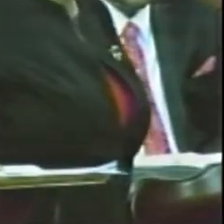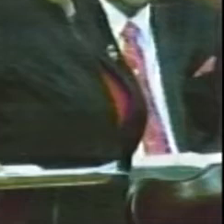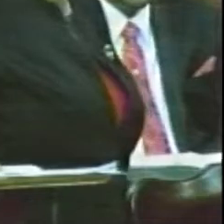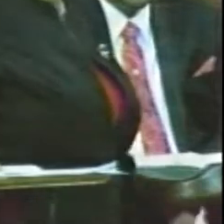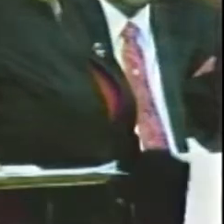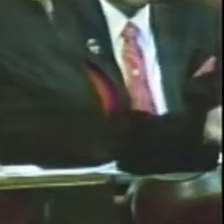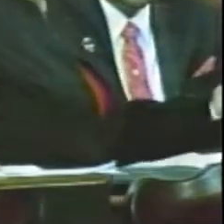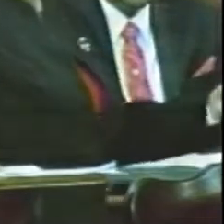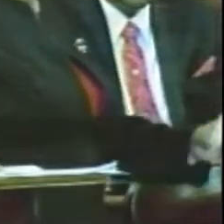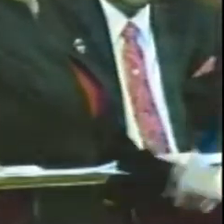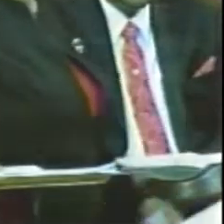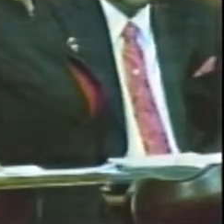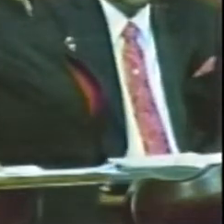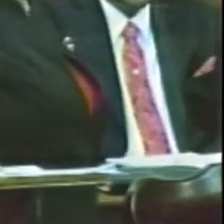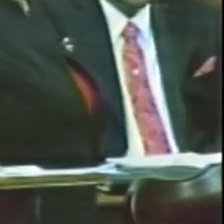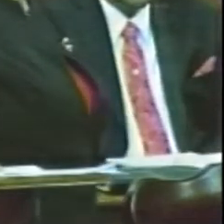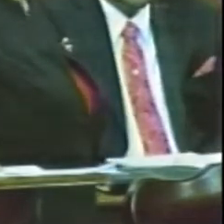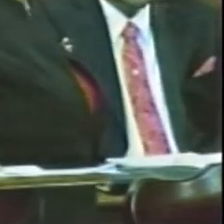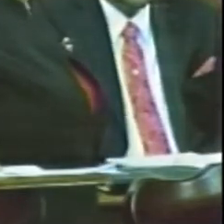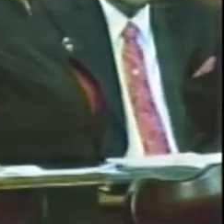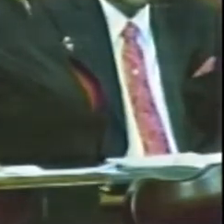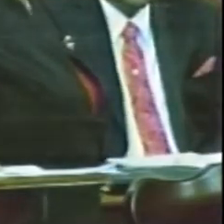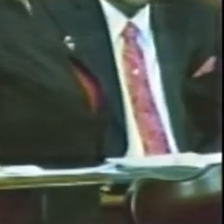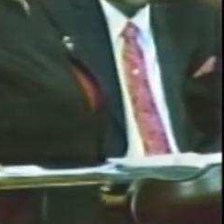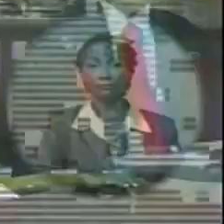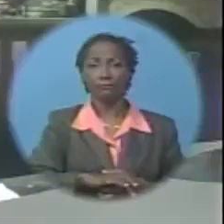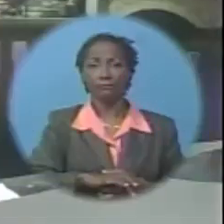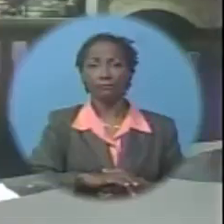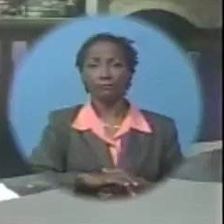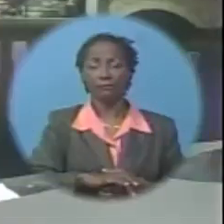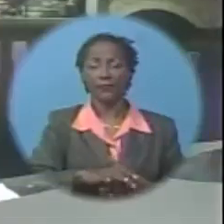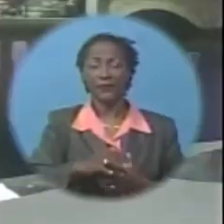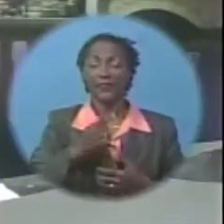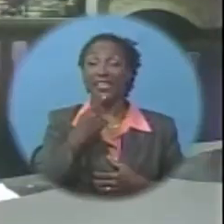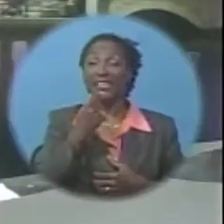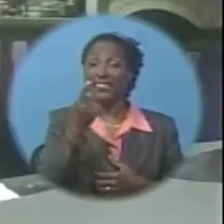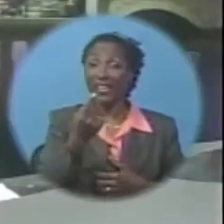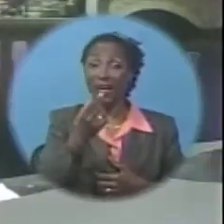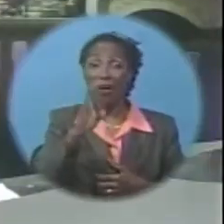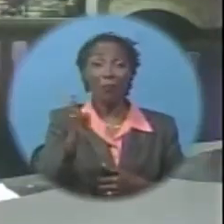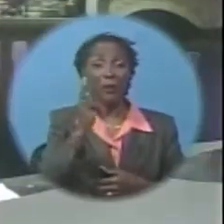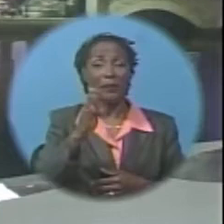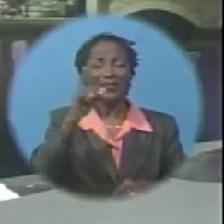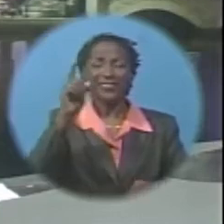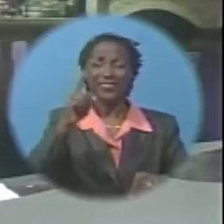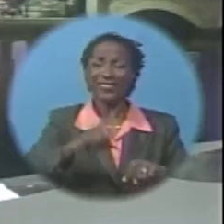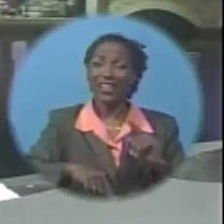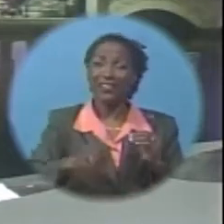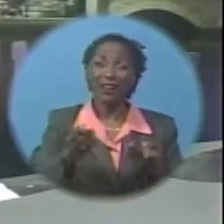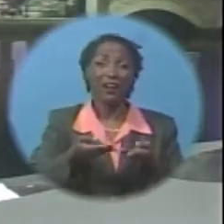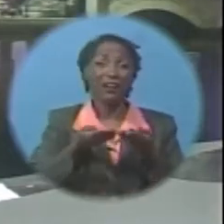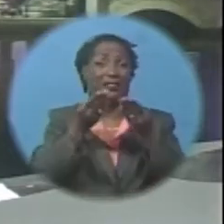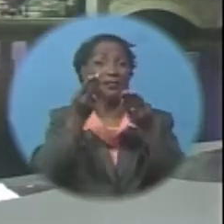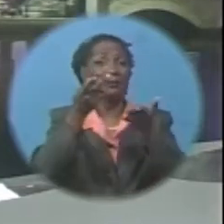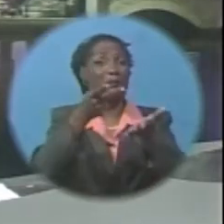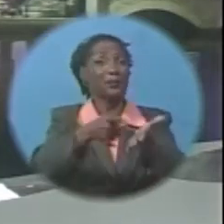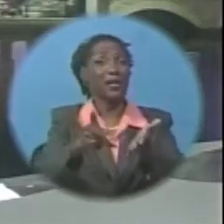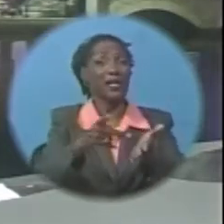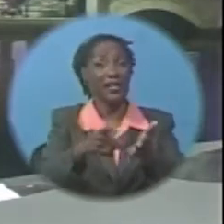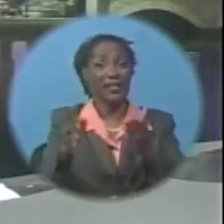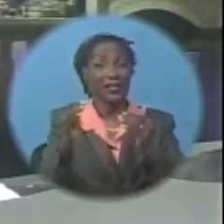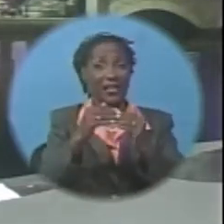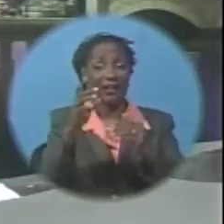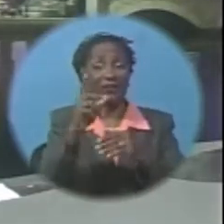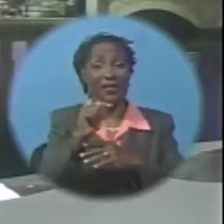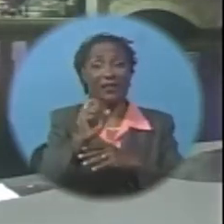you would now be paying $2.42 per litre. Stating that Barbadians cannot afford the level of tax increases